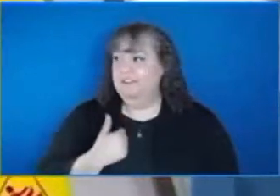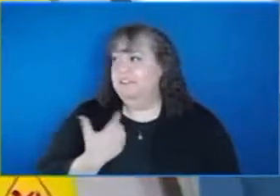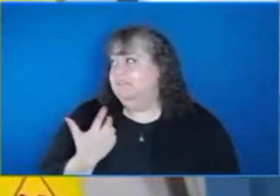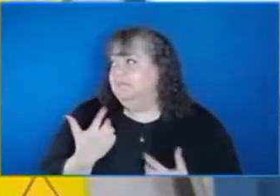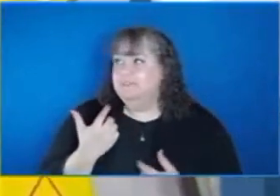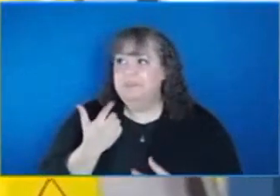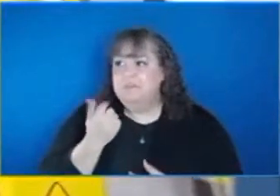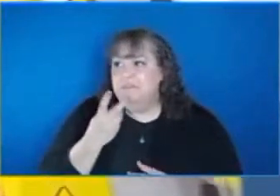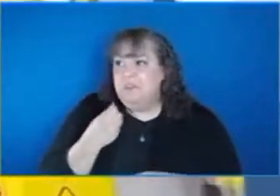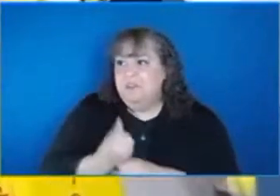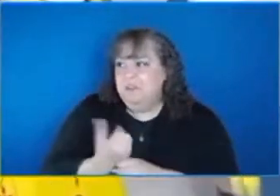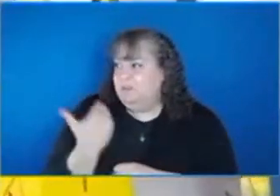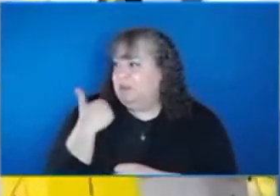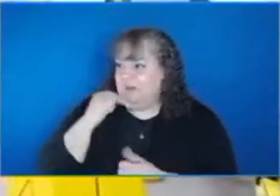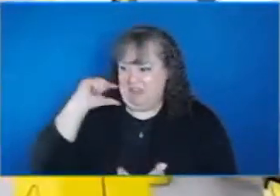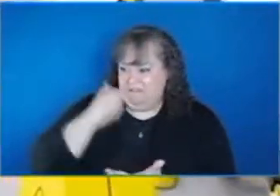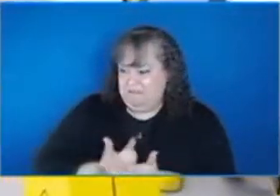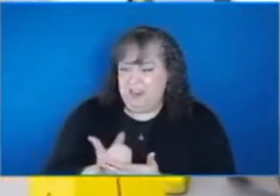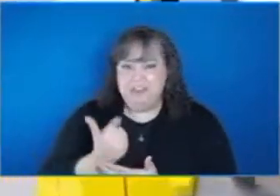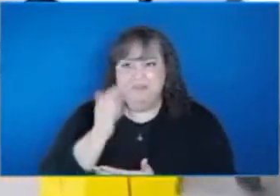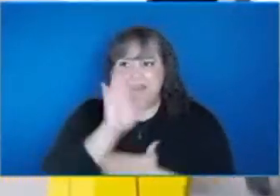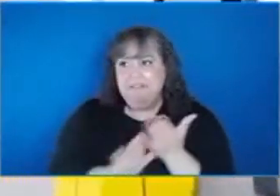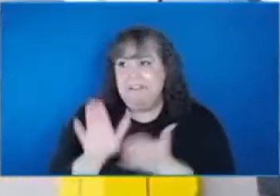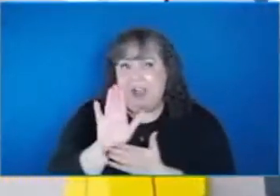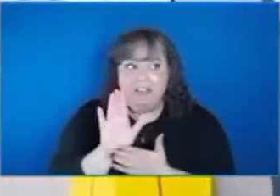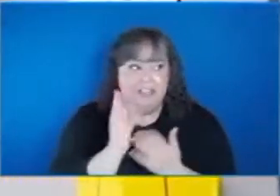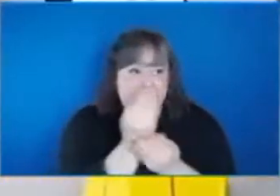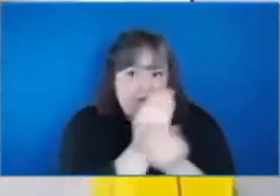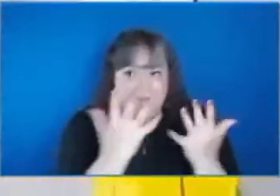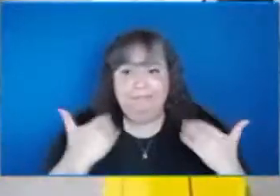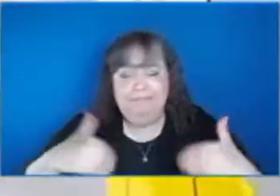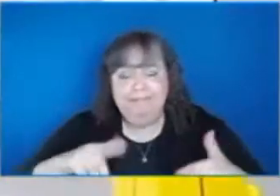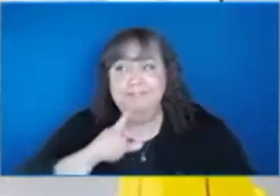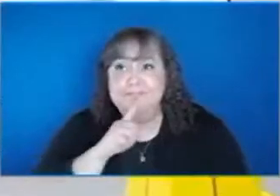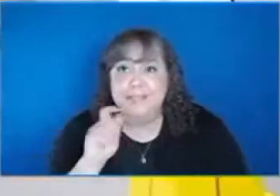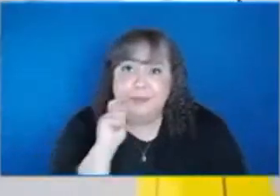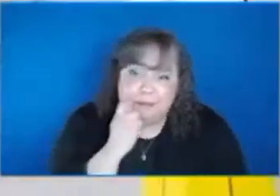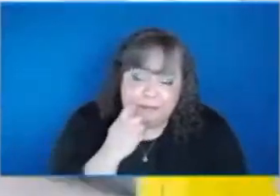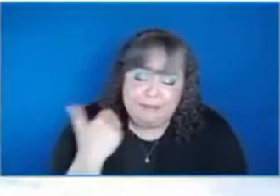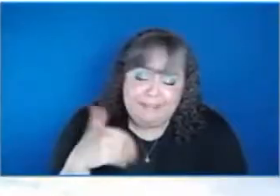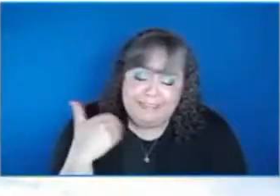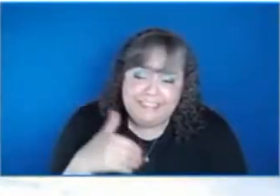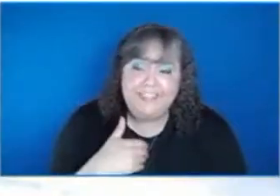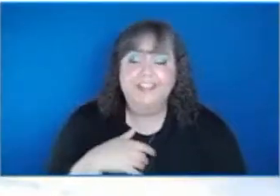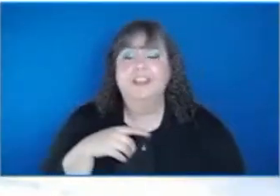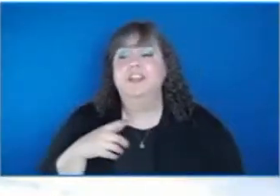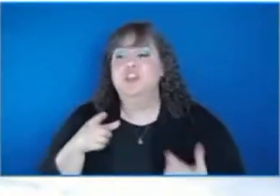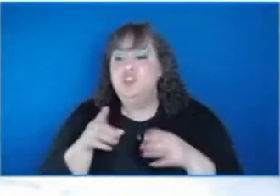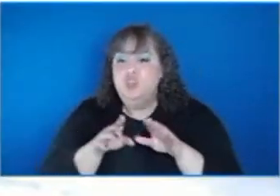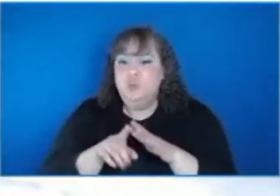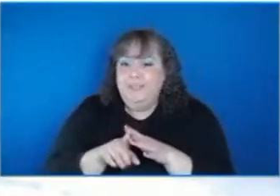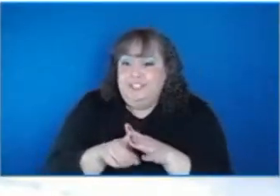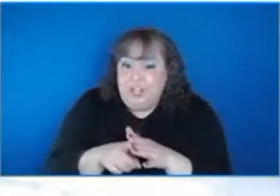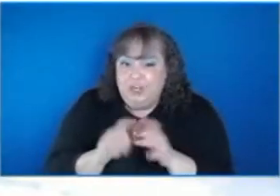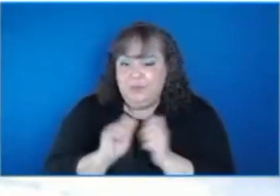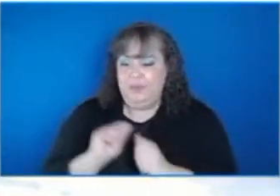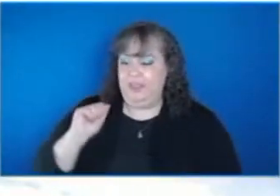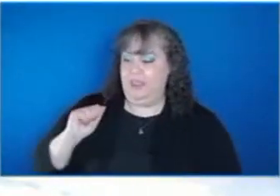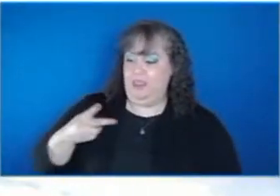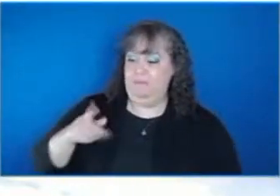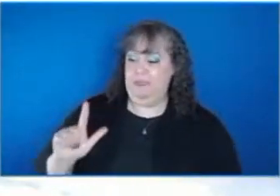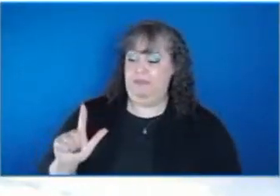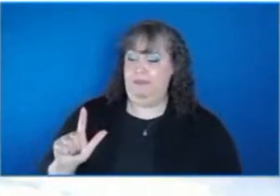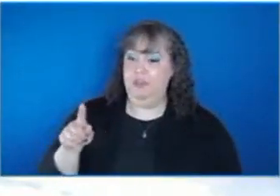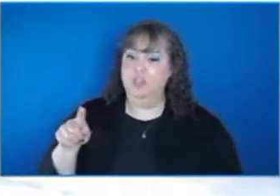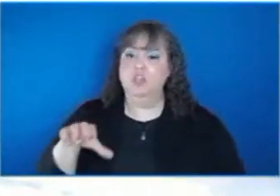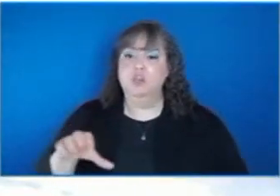there, this is so cool. No, you got your foot in the door at APL. Yes. And you did a rotation